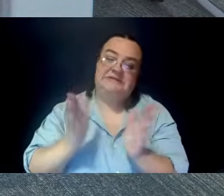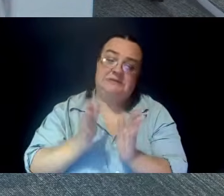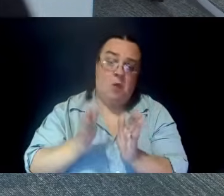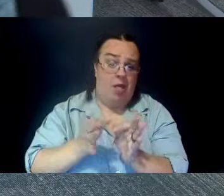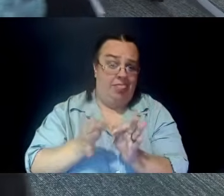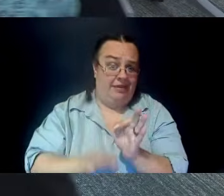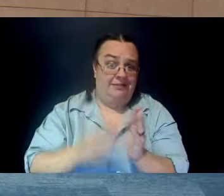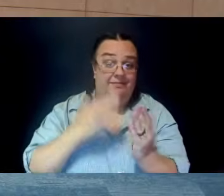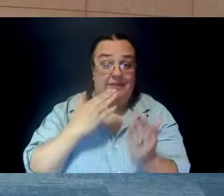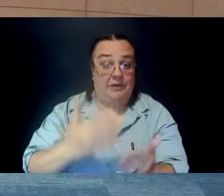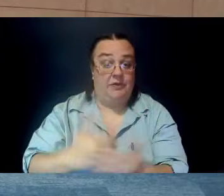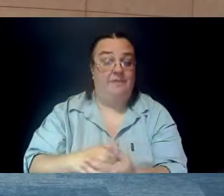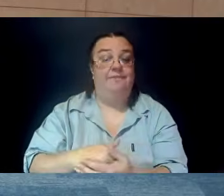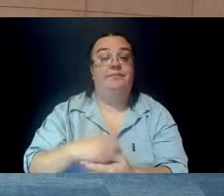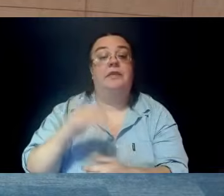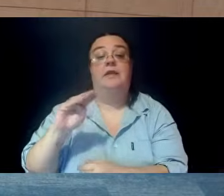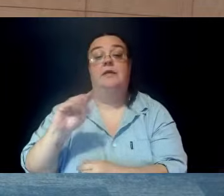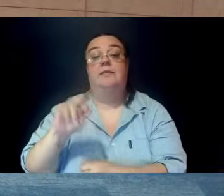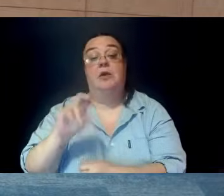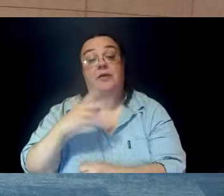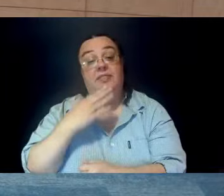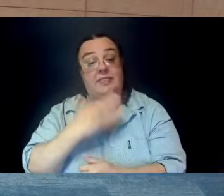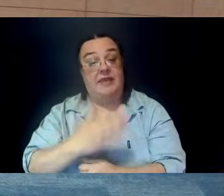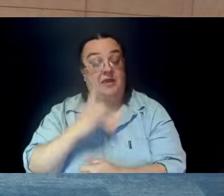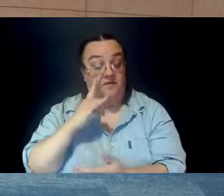Thank you. Thank you for that.